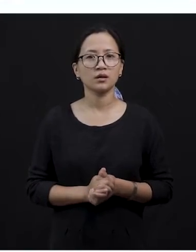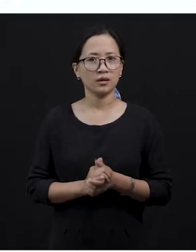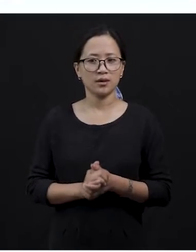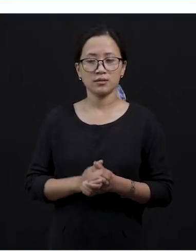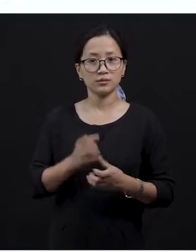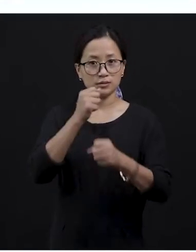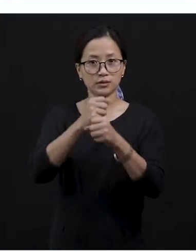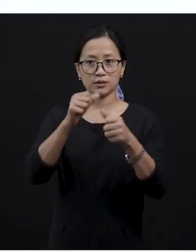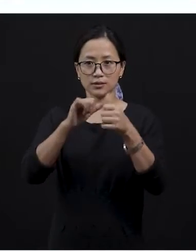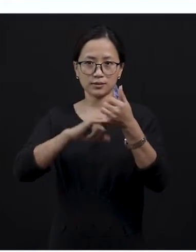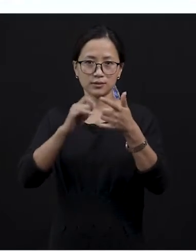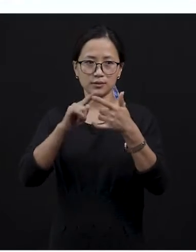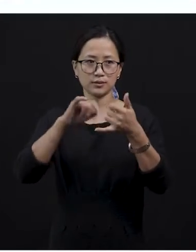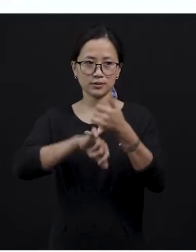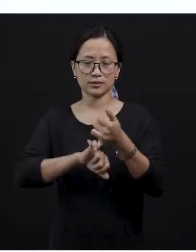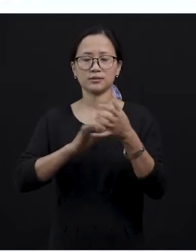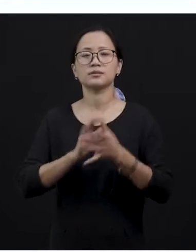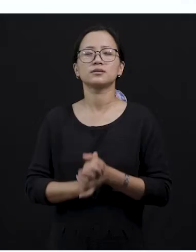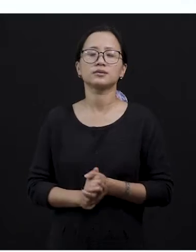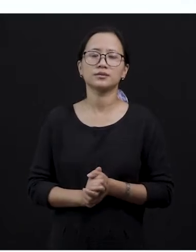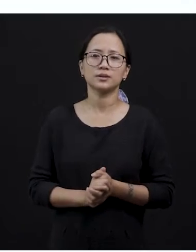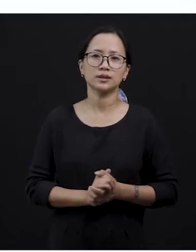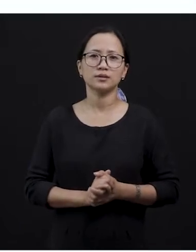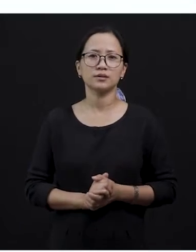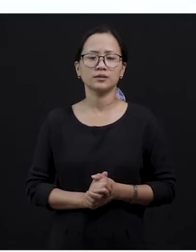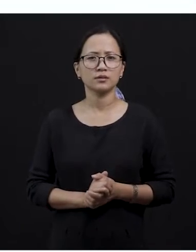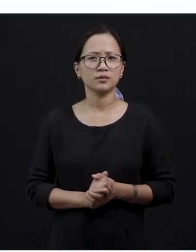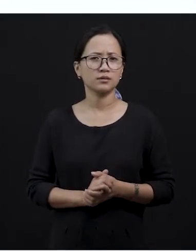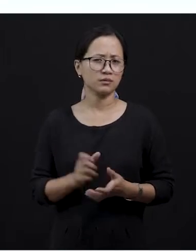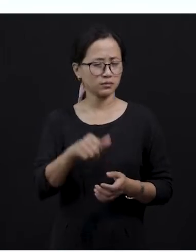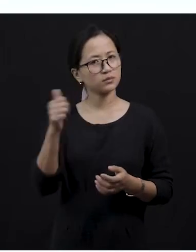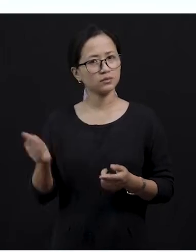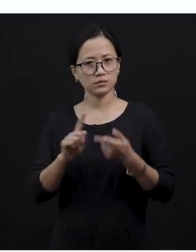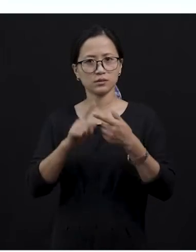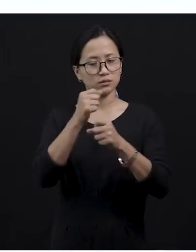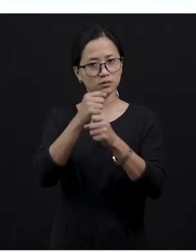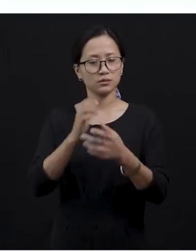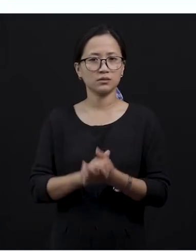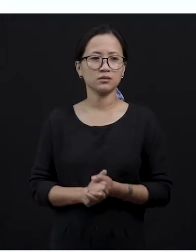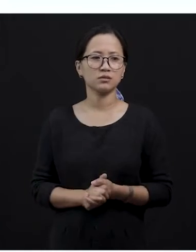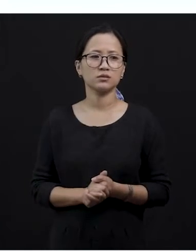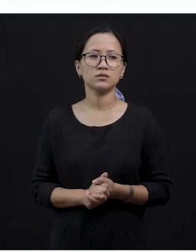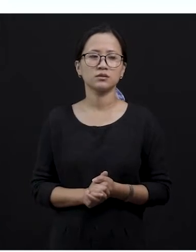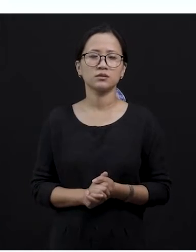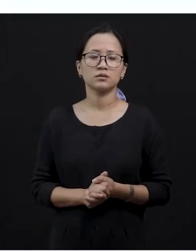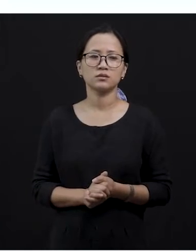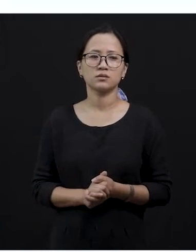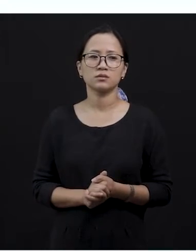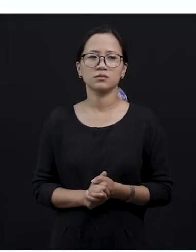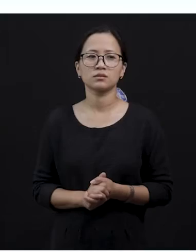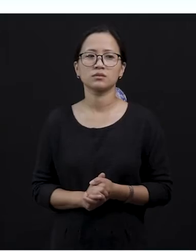as gases. Gas. Okay, can you give me any other example of gases other than